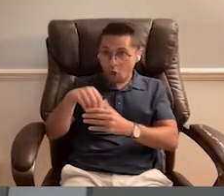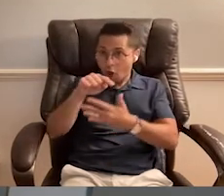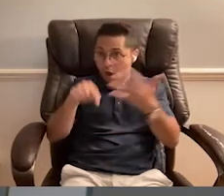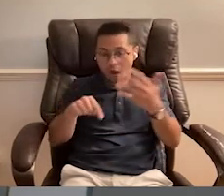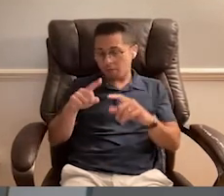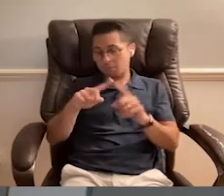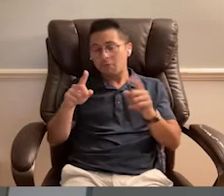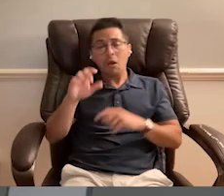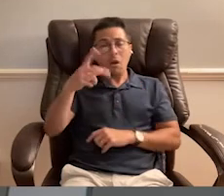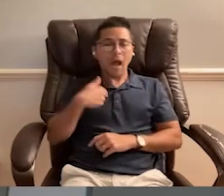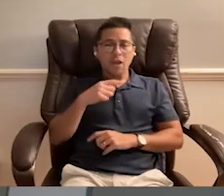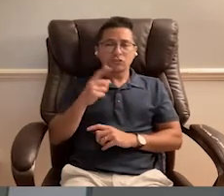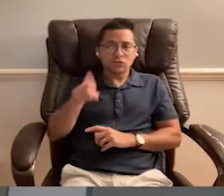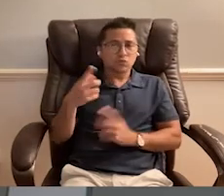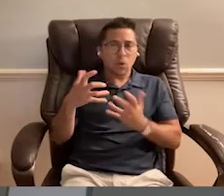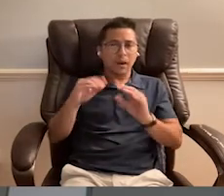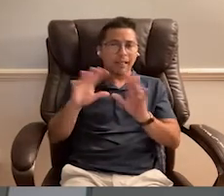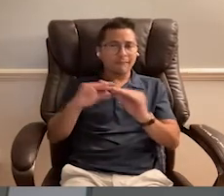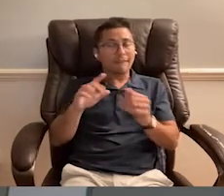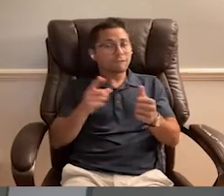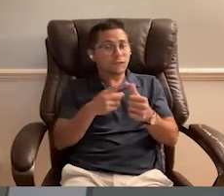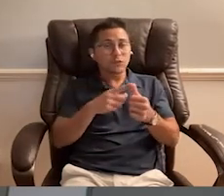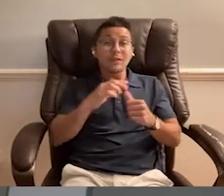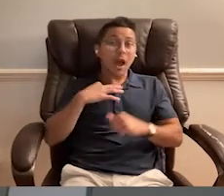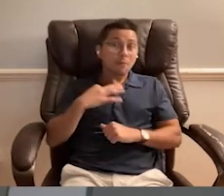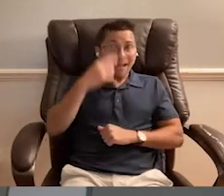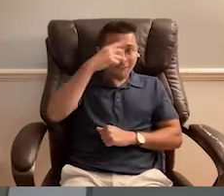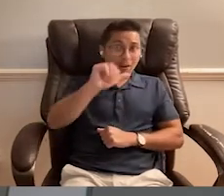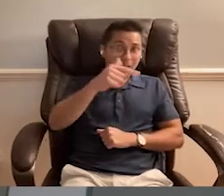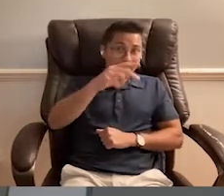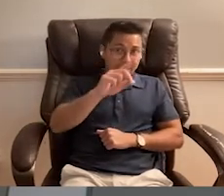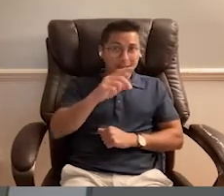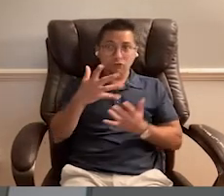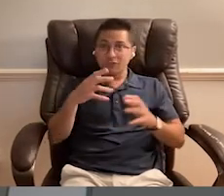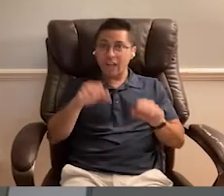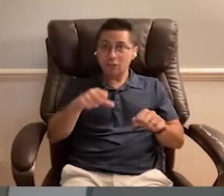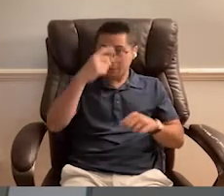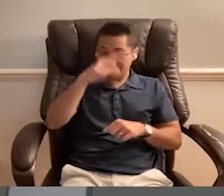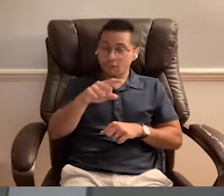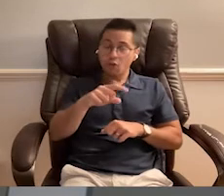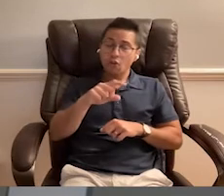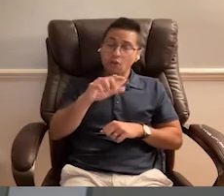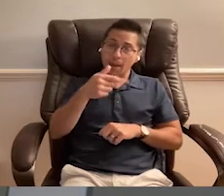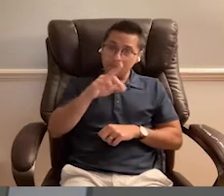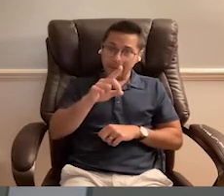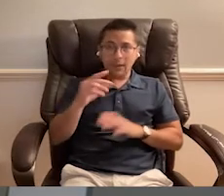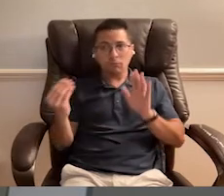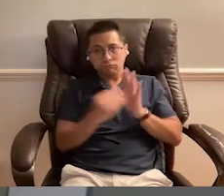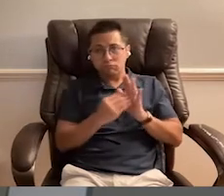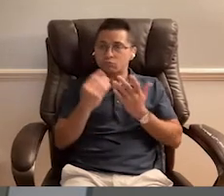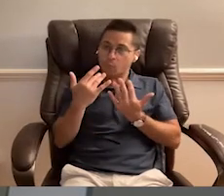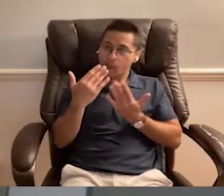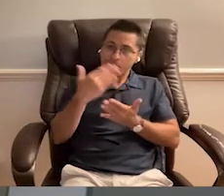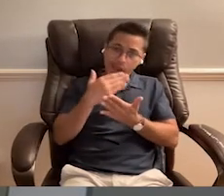DCF. I don't know the benefit. I don't know anything about it, but I'll look into that. Okay. That's all I wanted to clarify. Step one would be apply for APD. Once you're determined eligible for